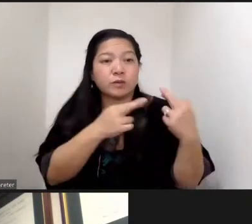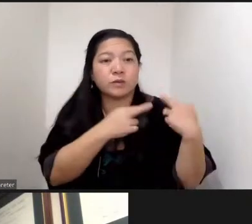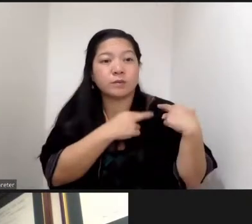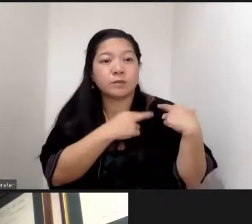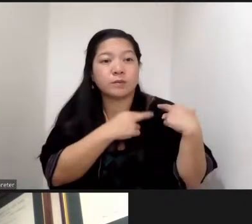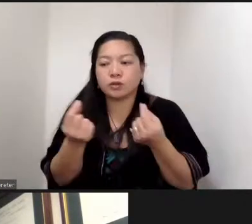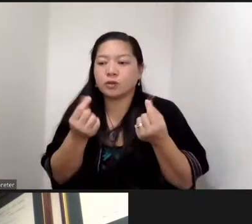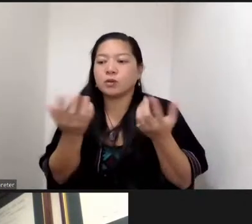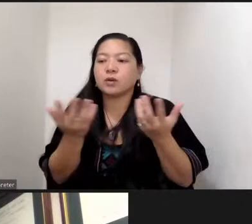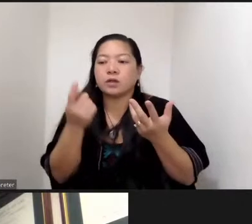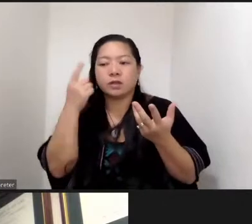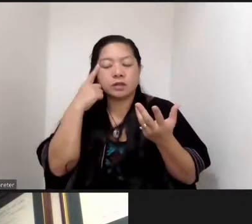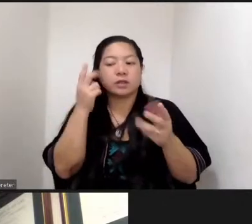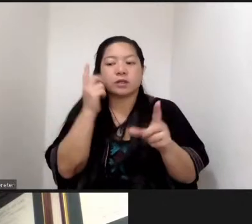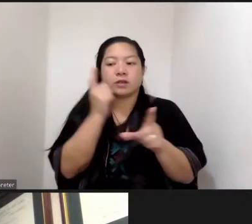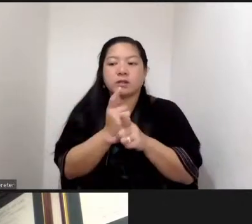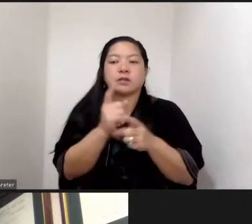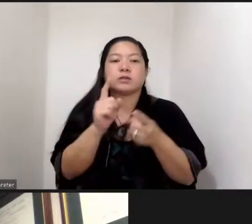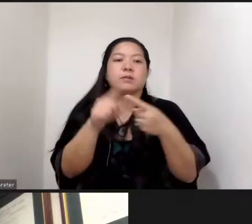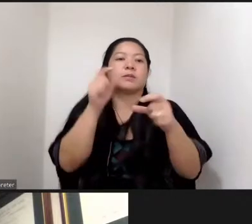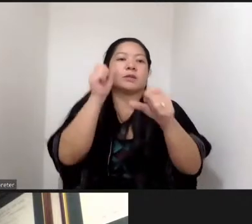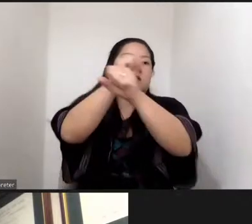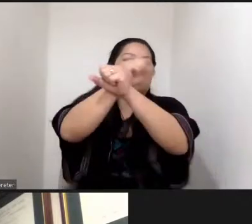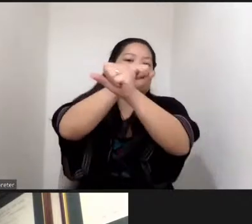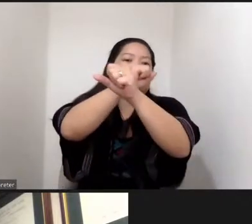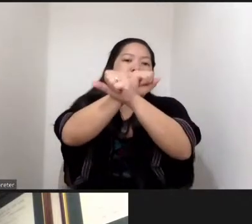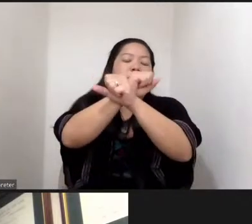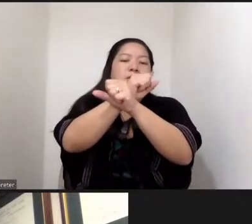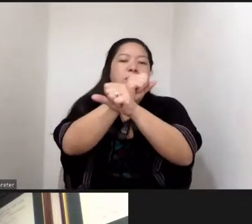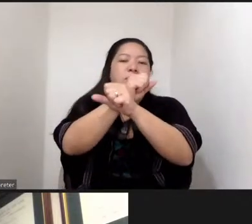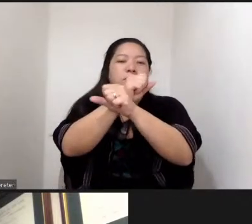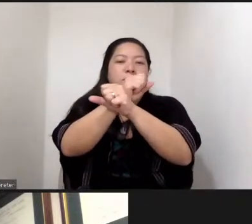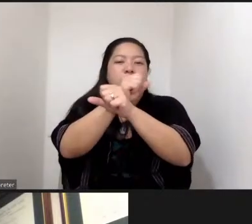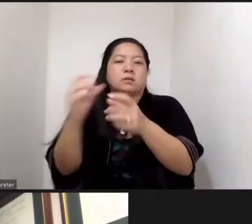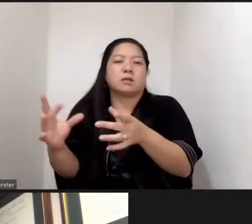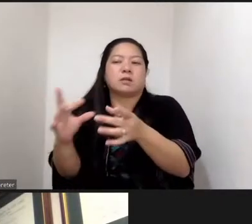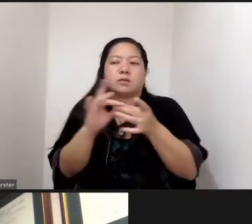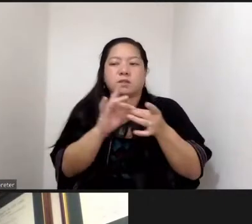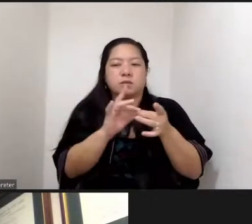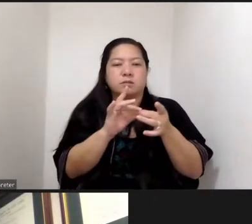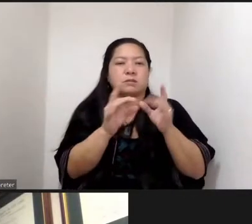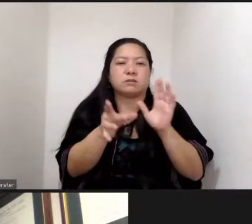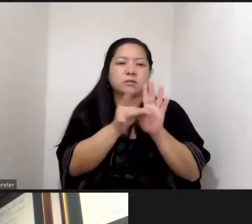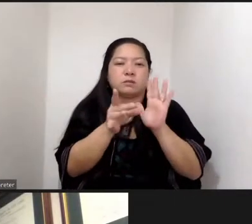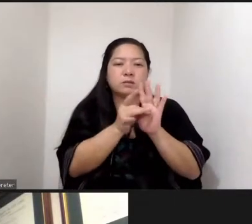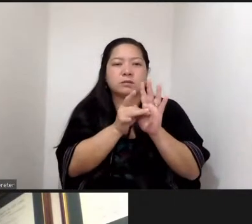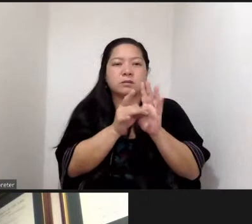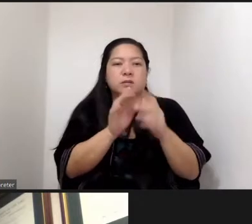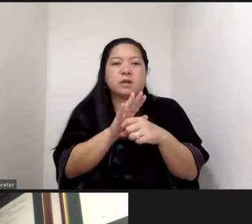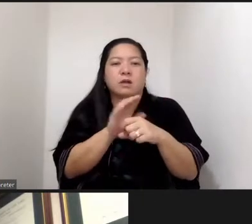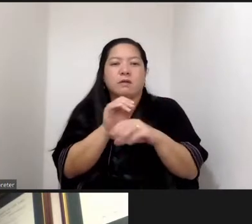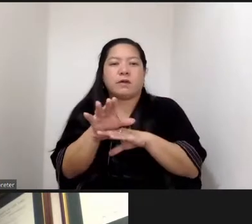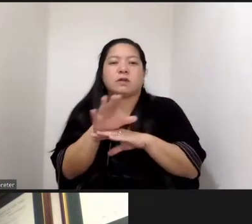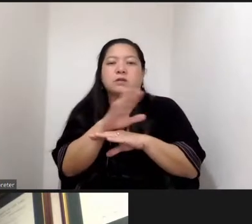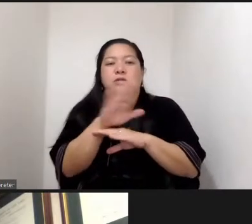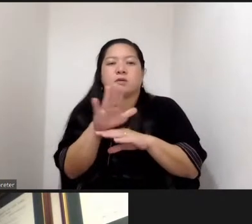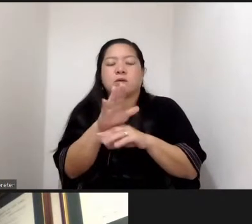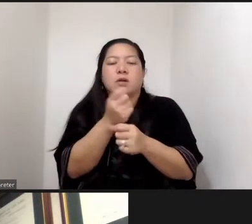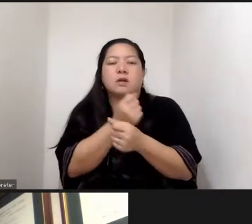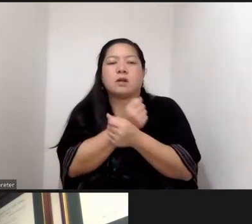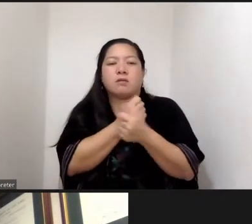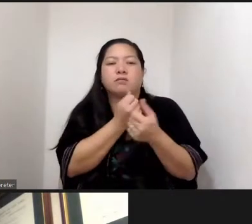you think is right to protect transmissions and infection of your loved ones and yourself.